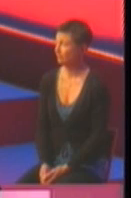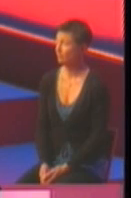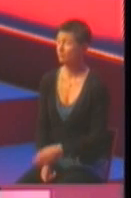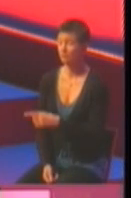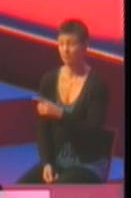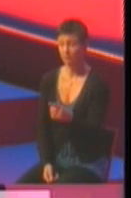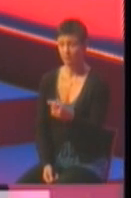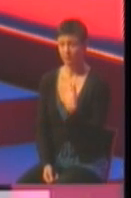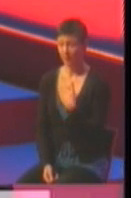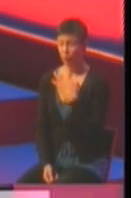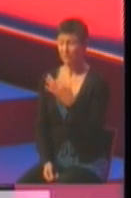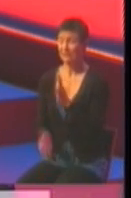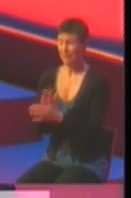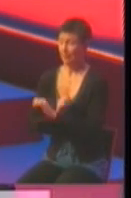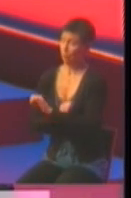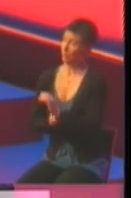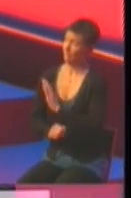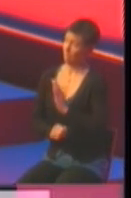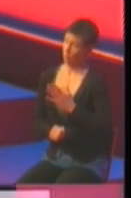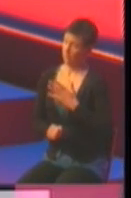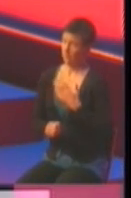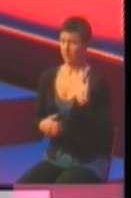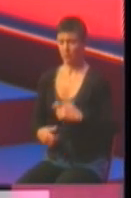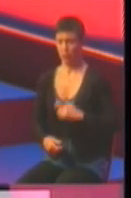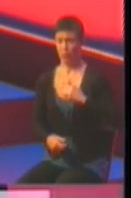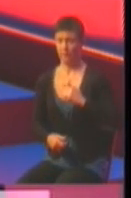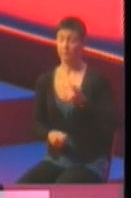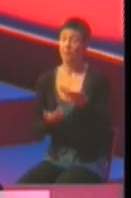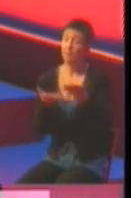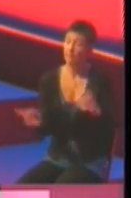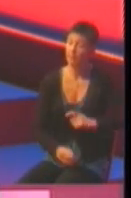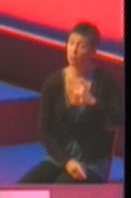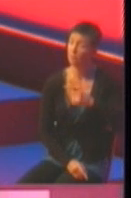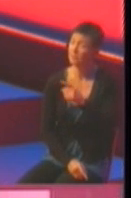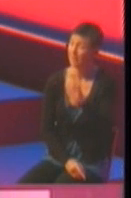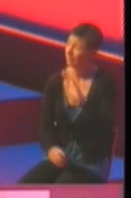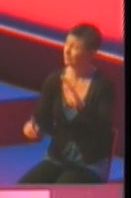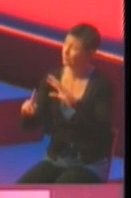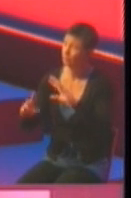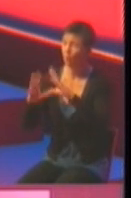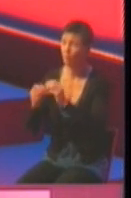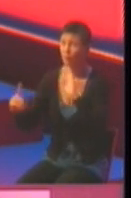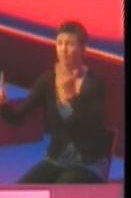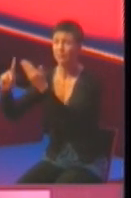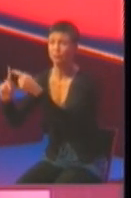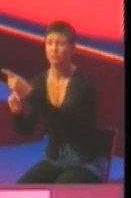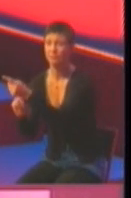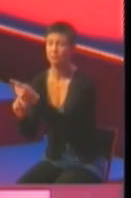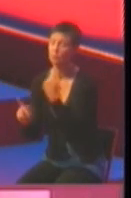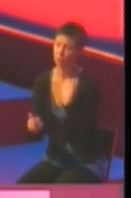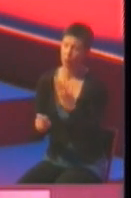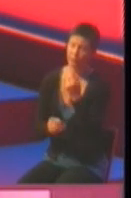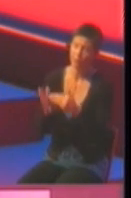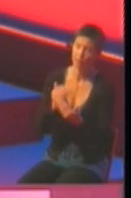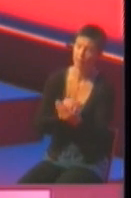They risk damaging the morale of our forces, the public and the mission. So conference over the next few months